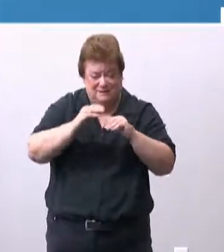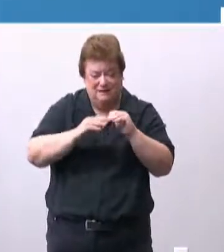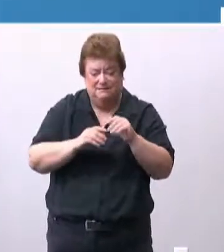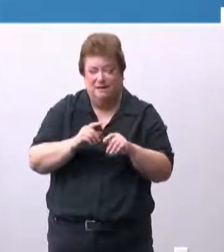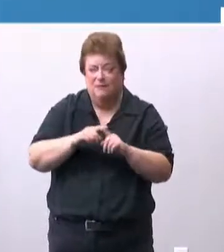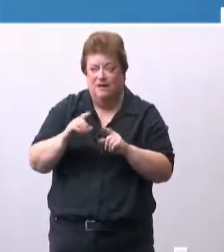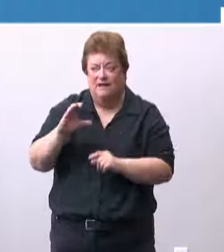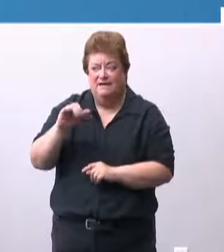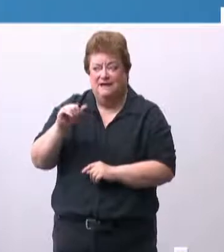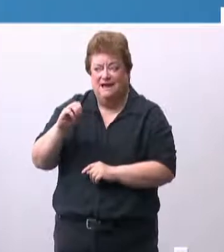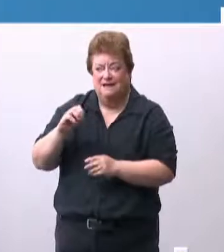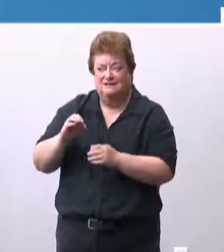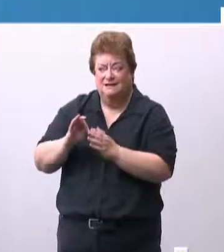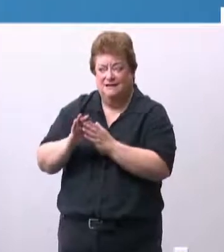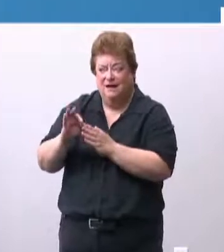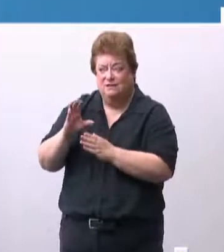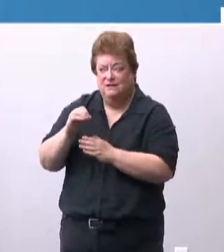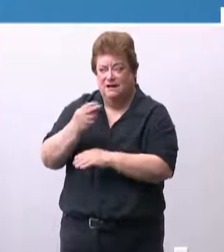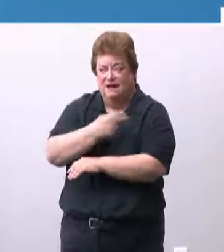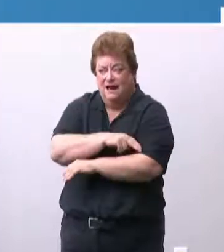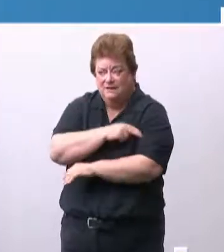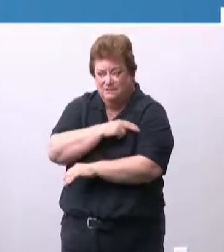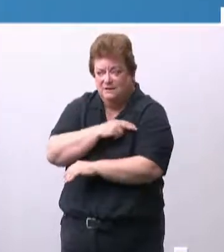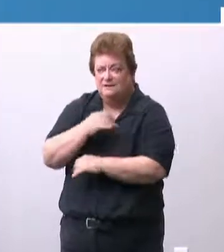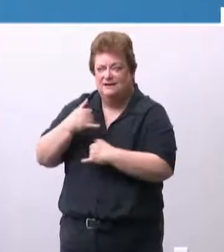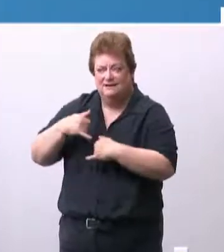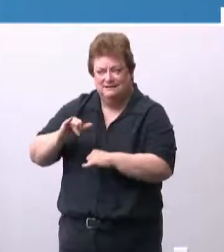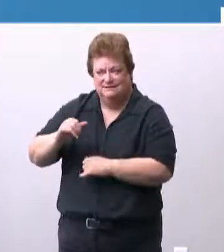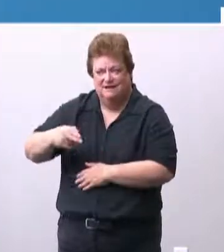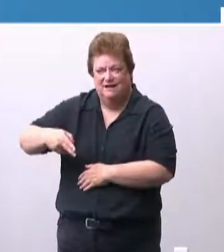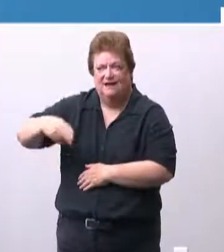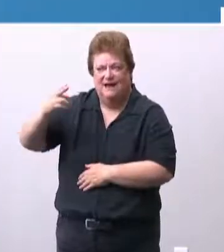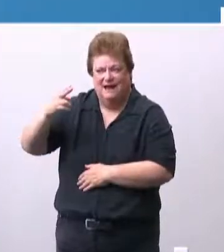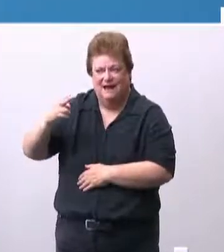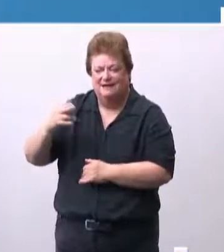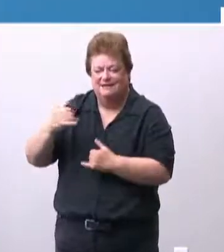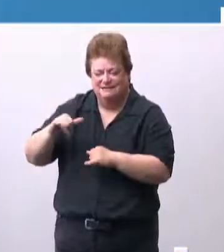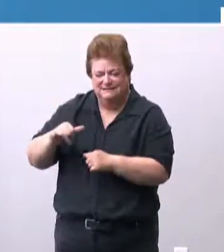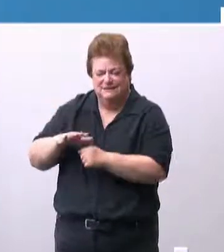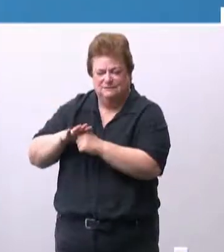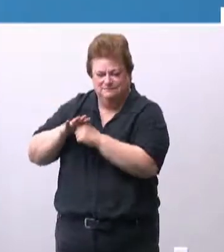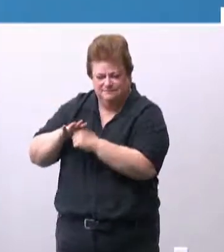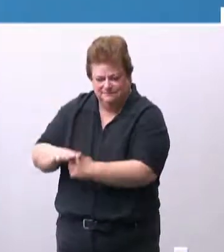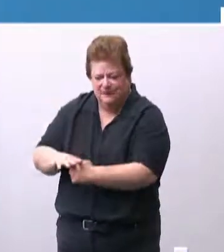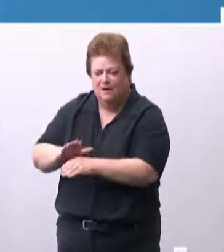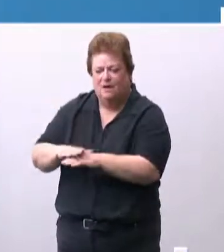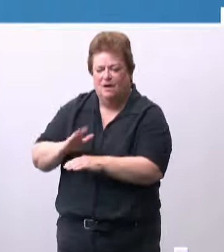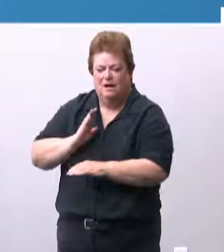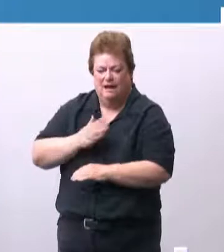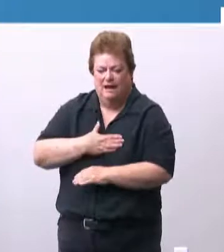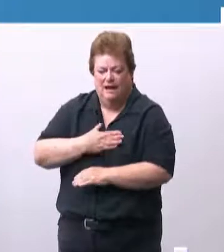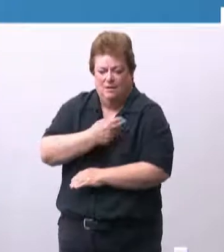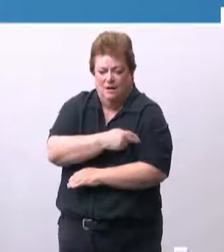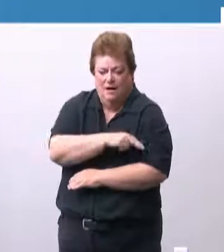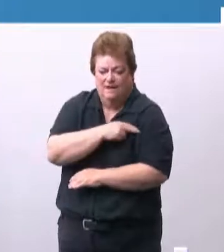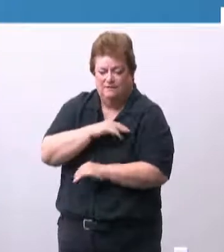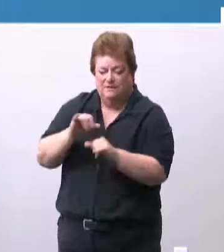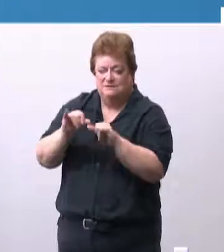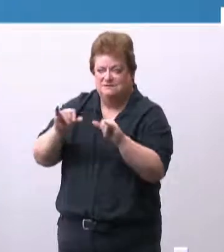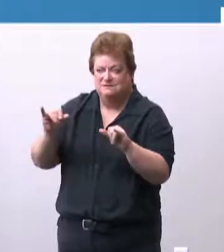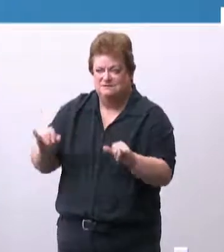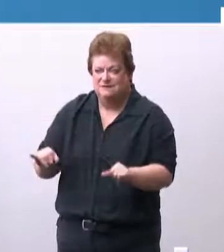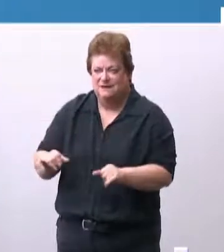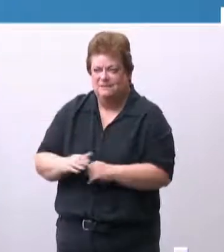positivity rate are still high. Hospitalizations continue to cause serious strain on our healthcare system. The